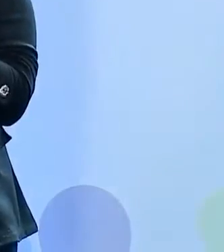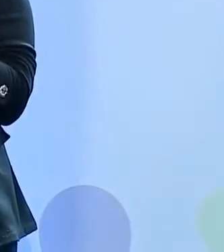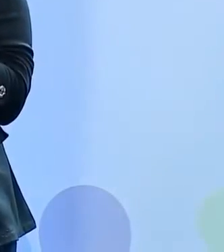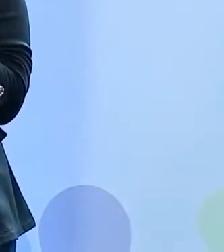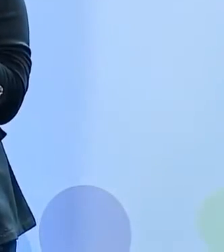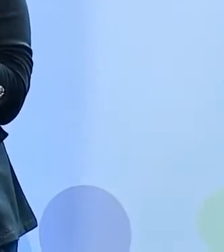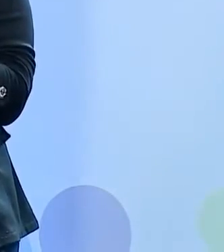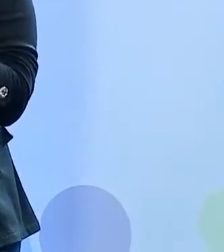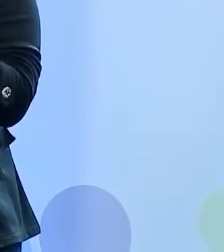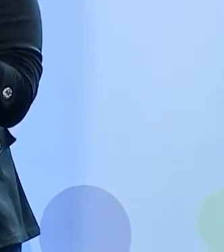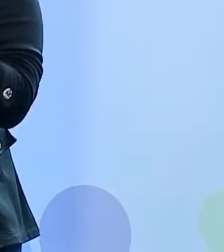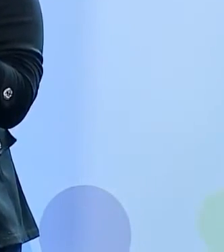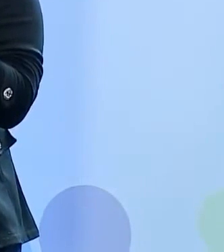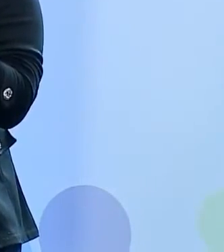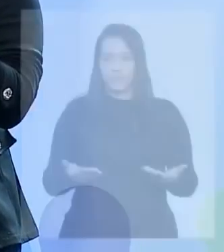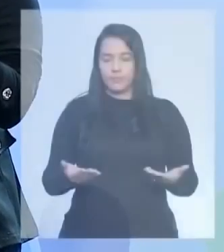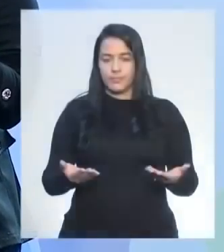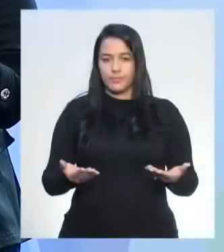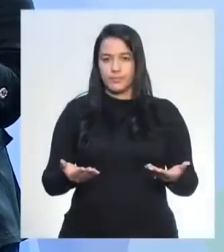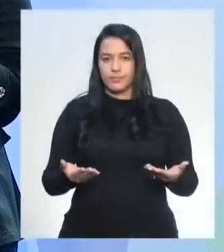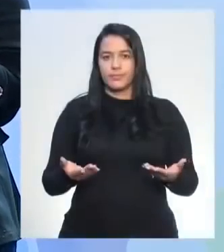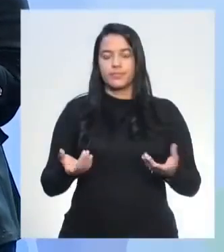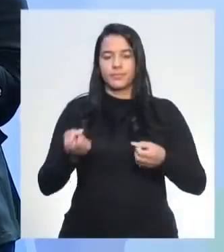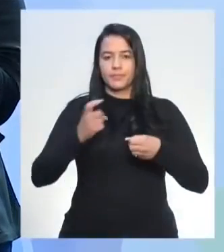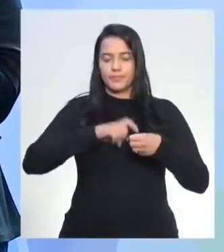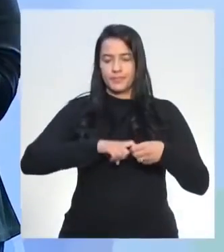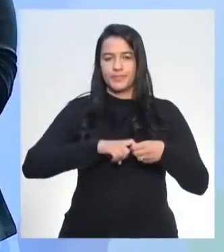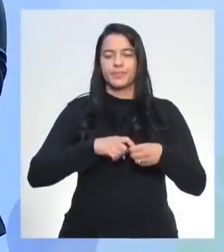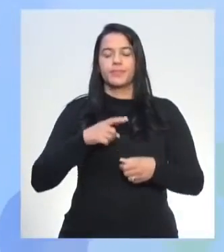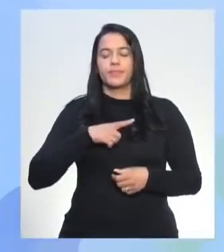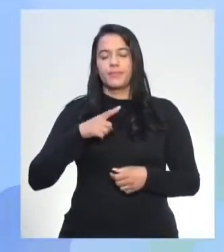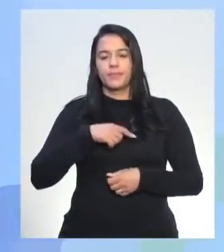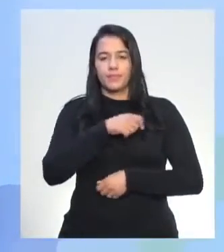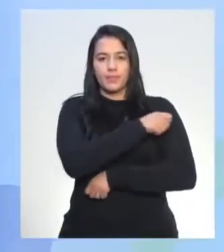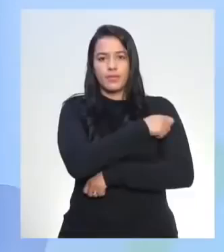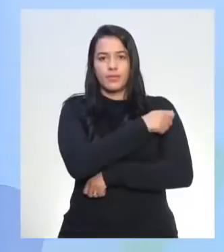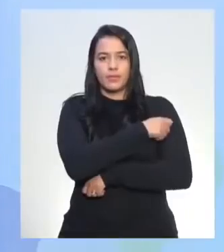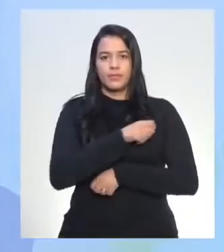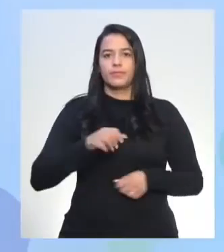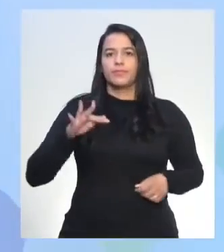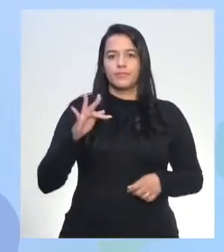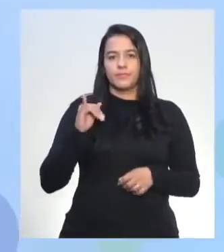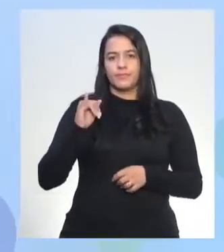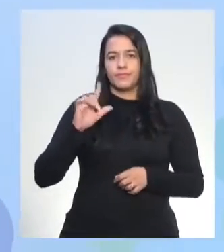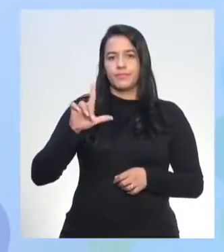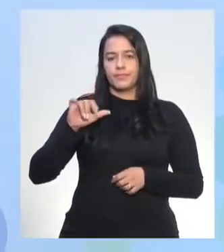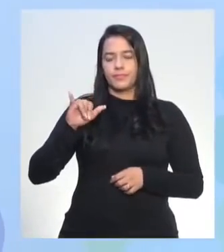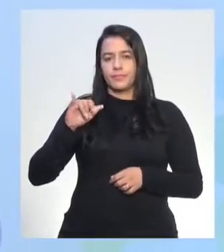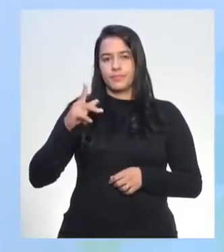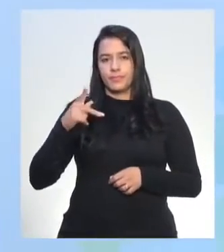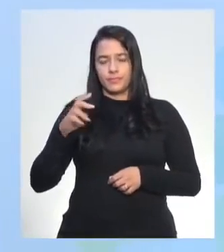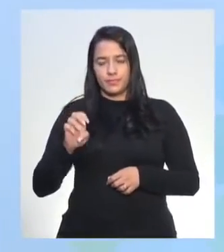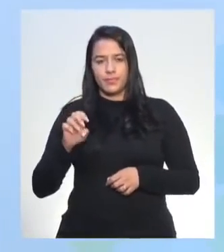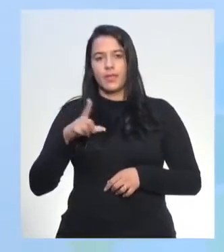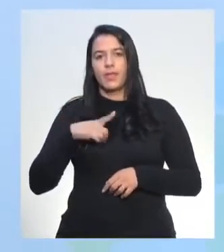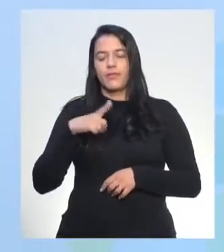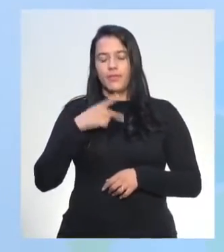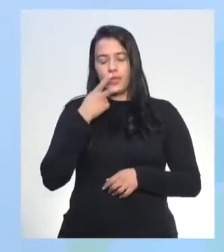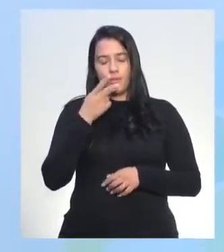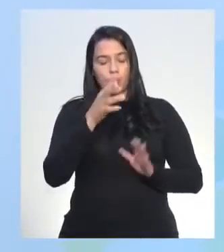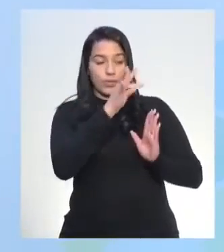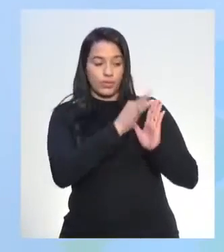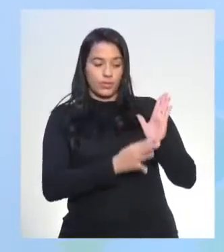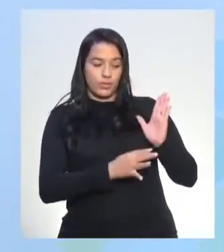De volta. De volta, o aluno Felipe Pires, da professora Rosana, coloca o seguinte. Texto 1, a linguagem